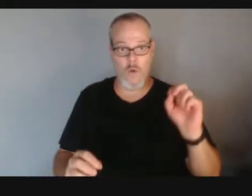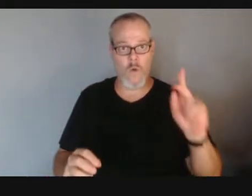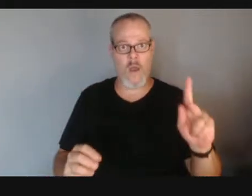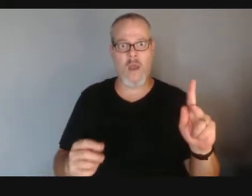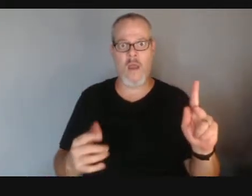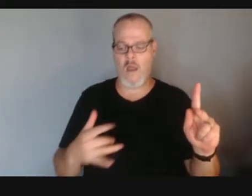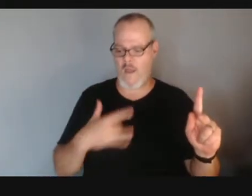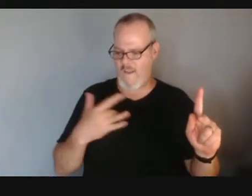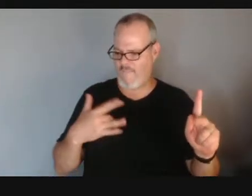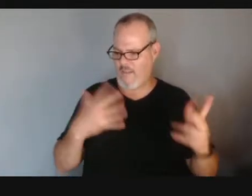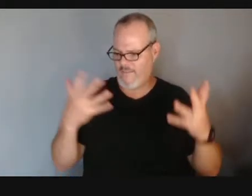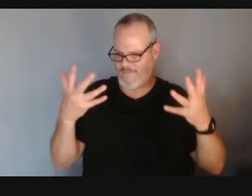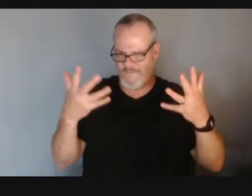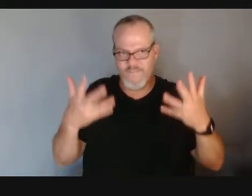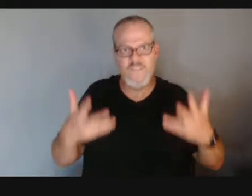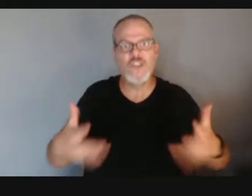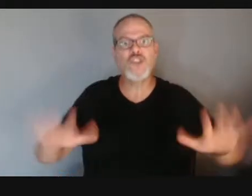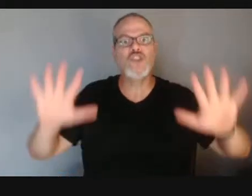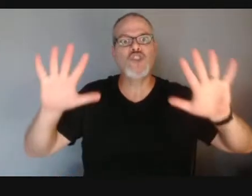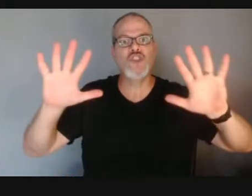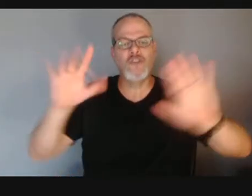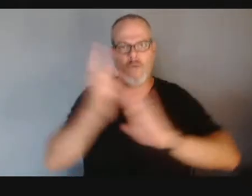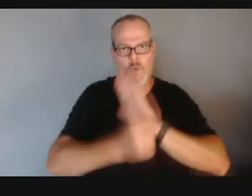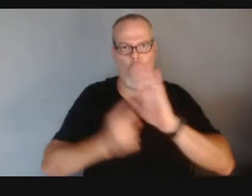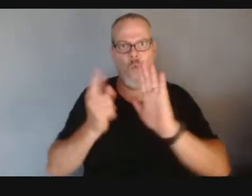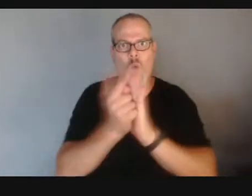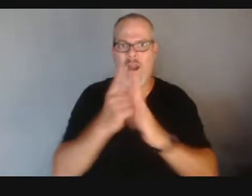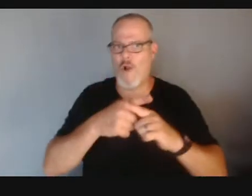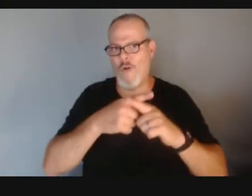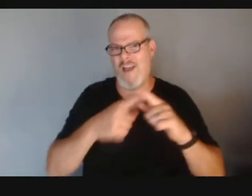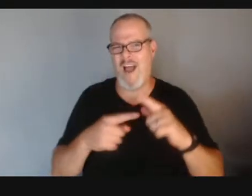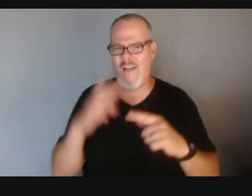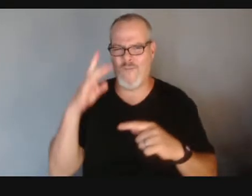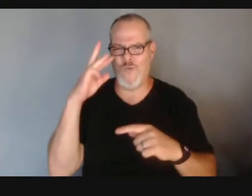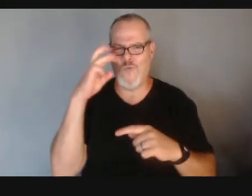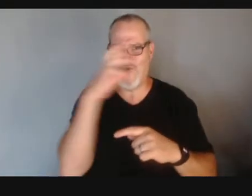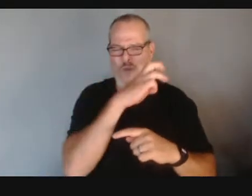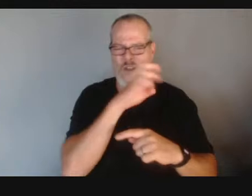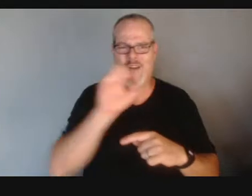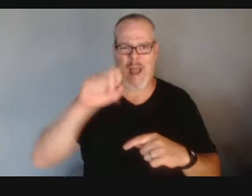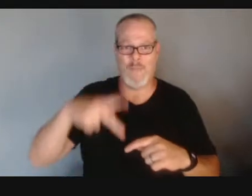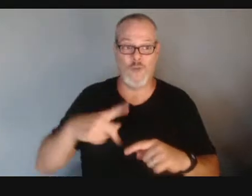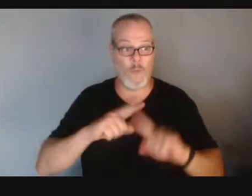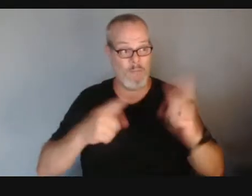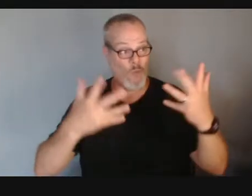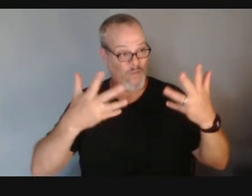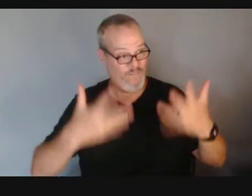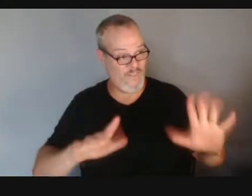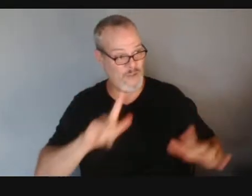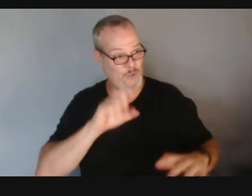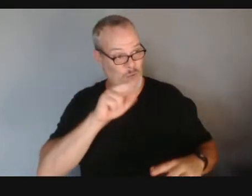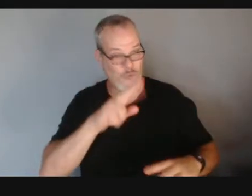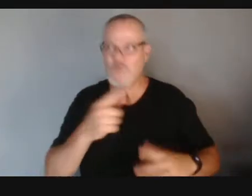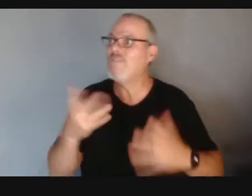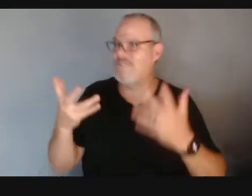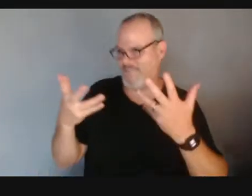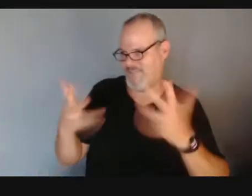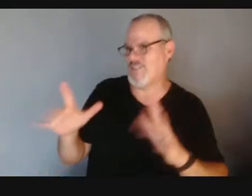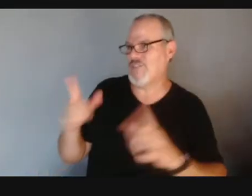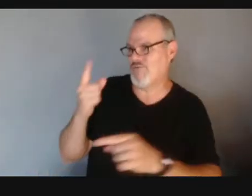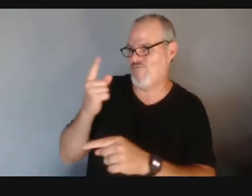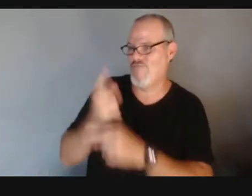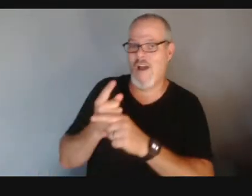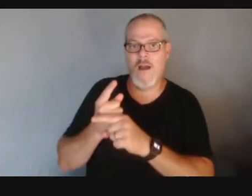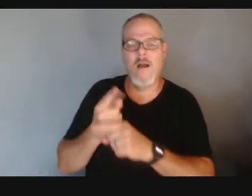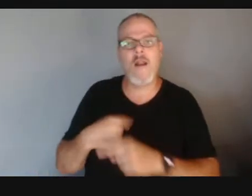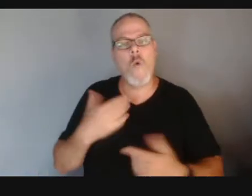at the 1.5 hour mark. It's kind of weird episode this week, but we got it done, Lou. We did. Yep. Yep. That was good. I'm